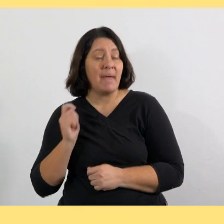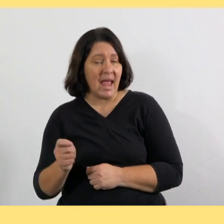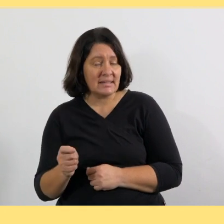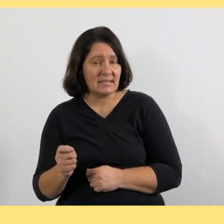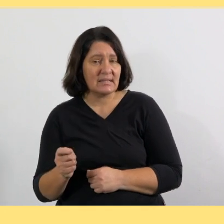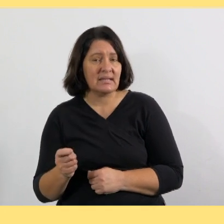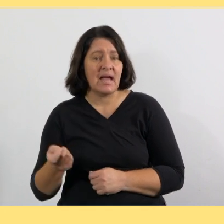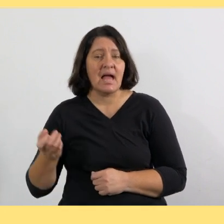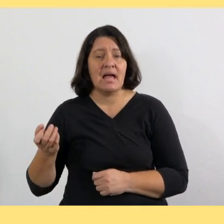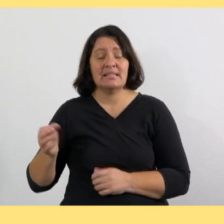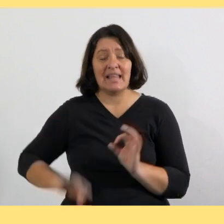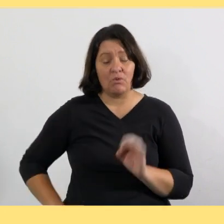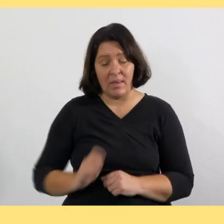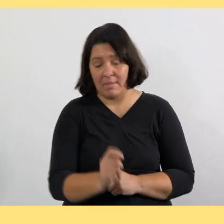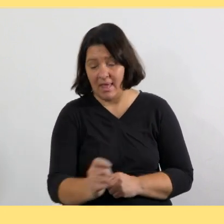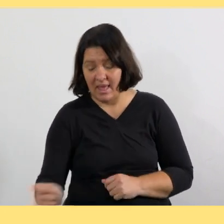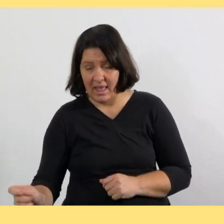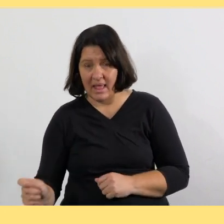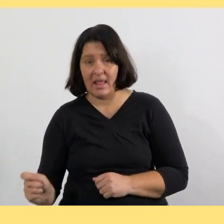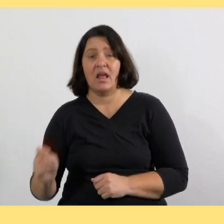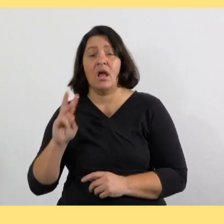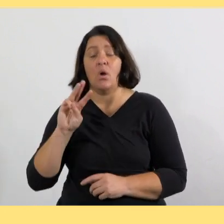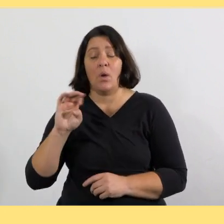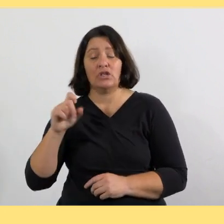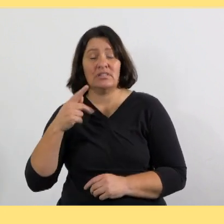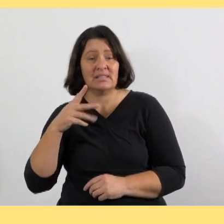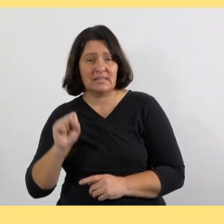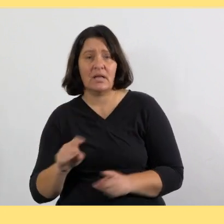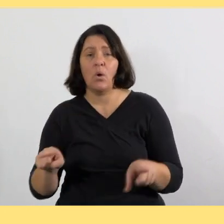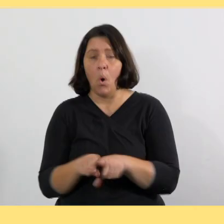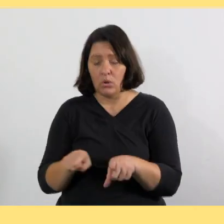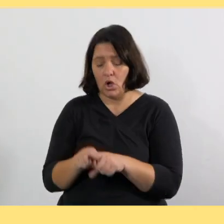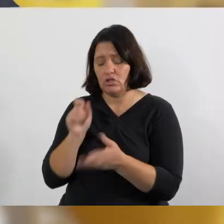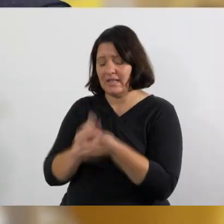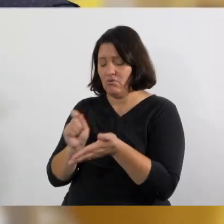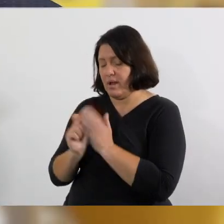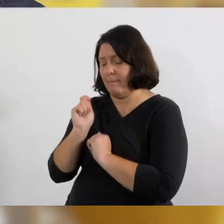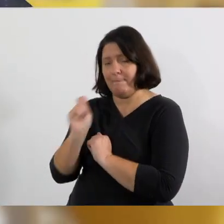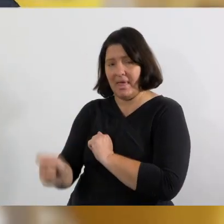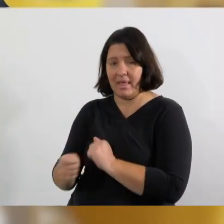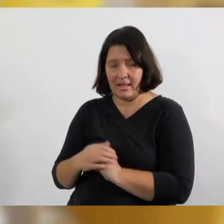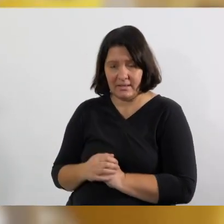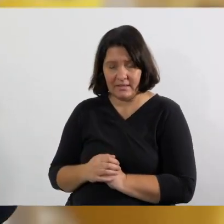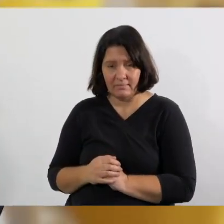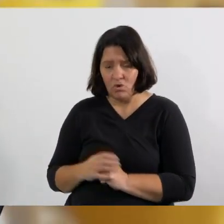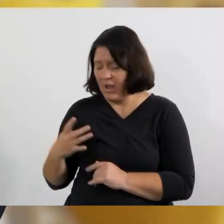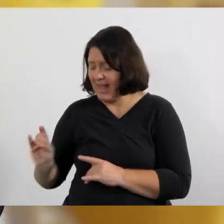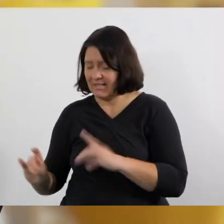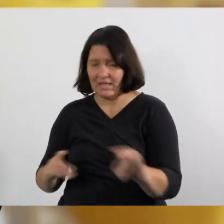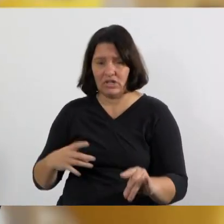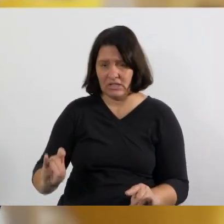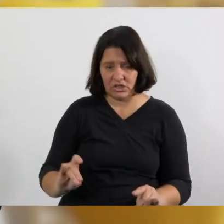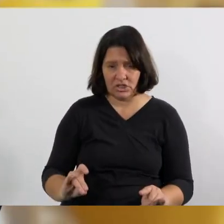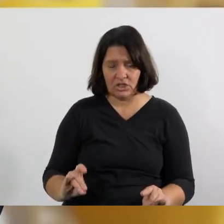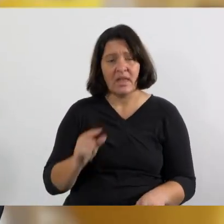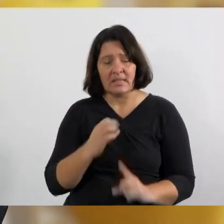see, and we have also paid for stationery over there. We want to see now, how does this cash payments